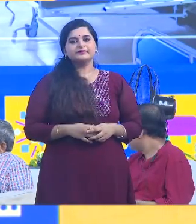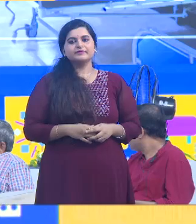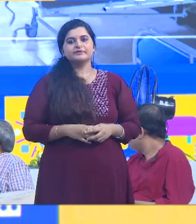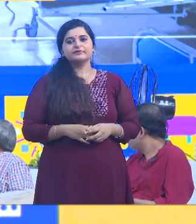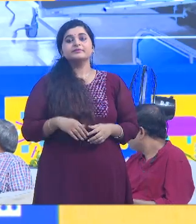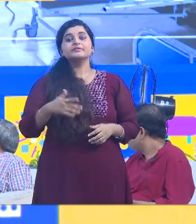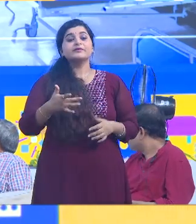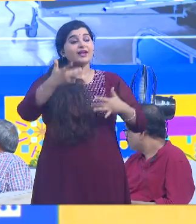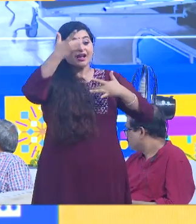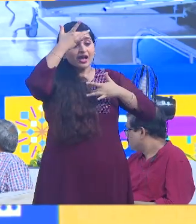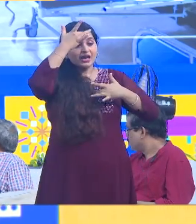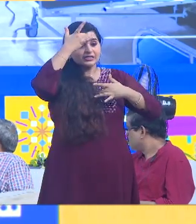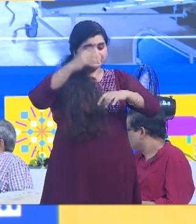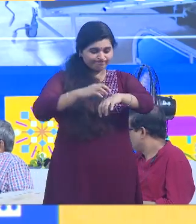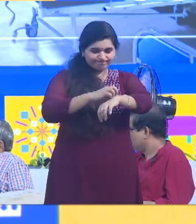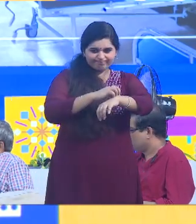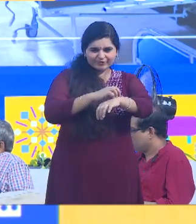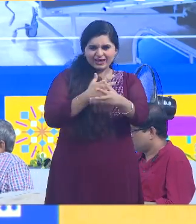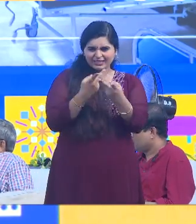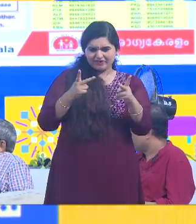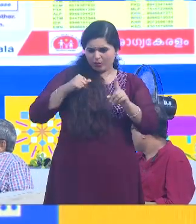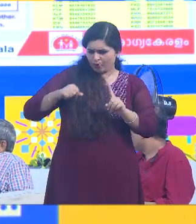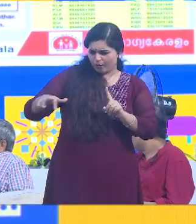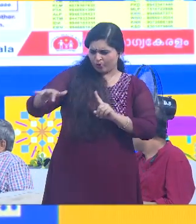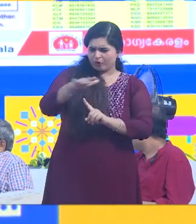Infectious disease infrastructure, better. Next one.